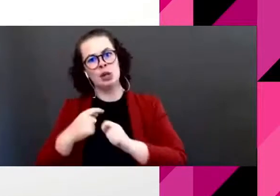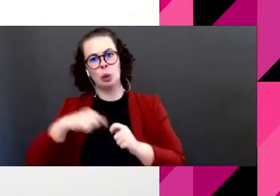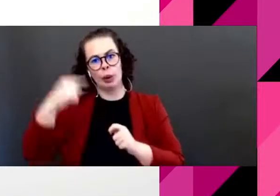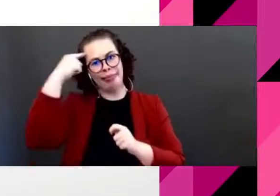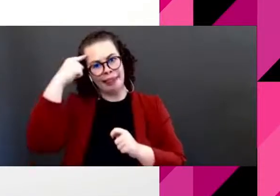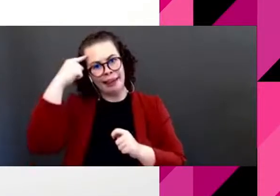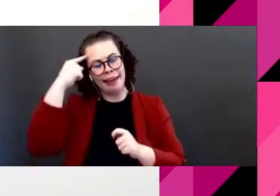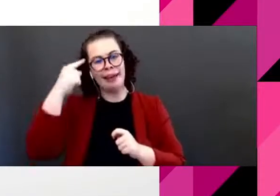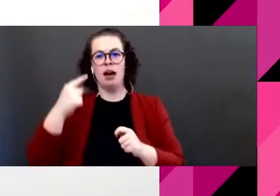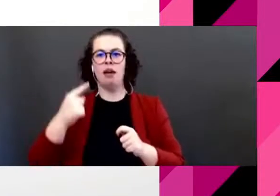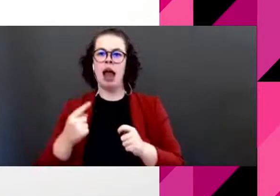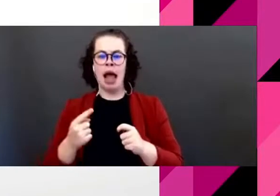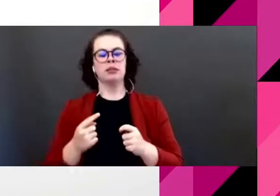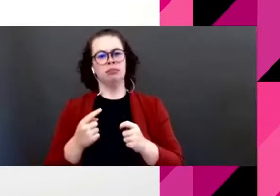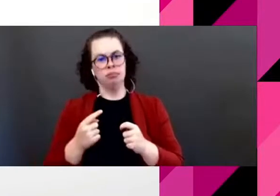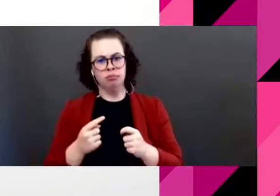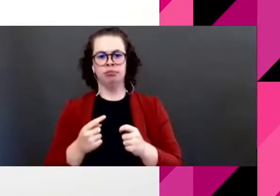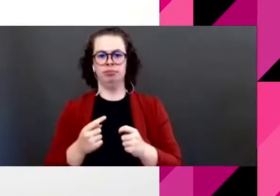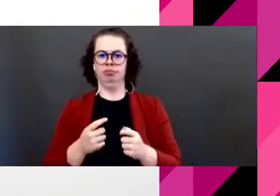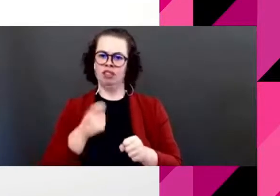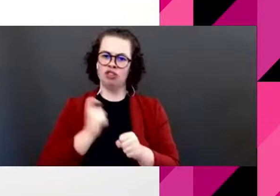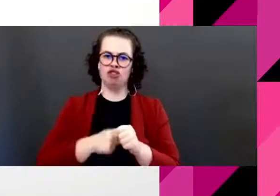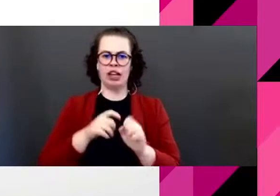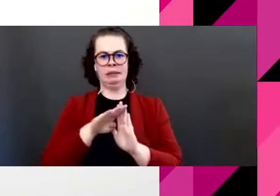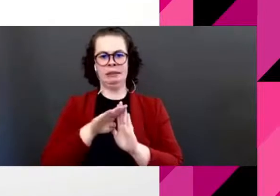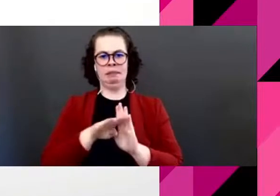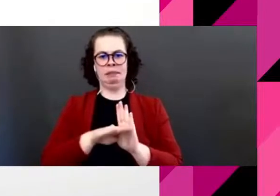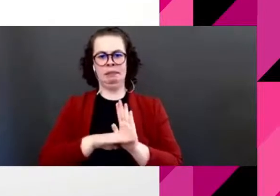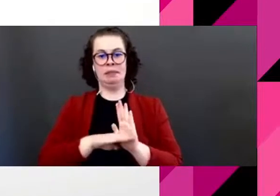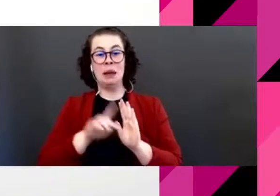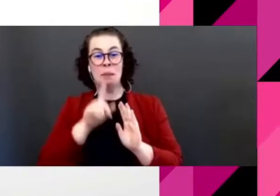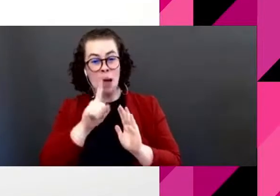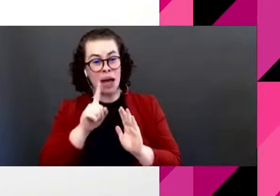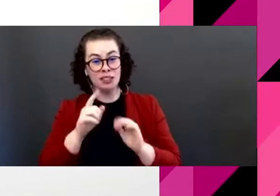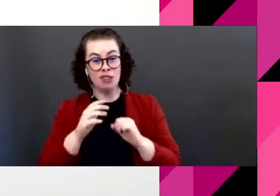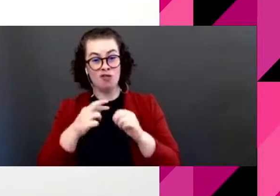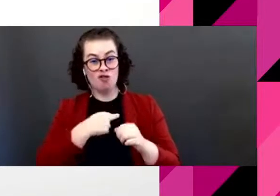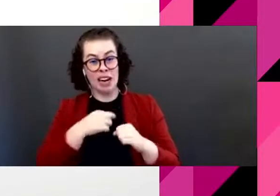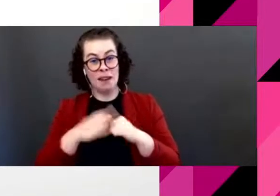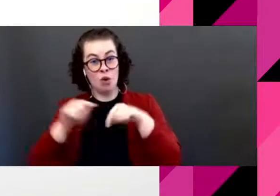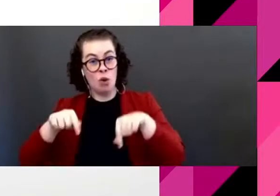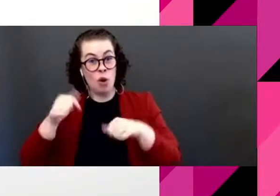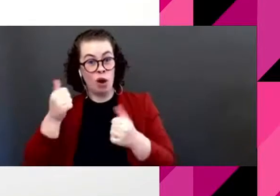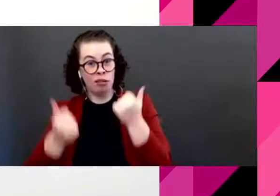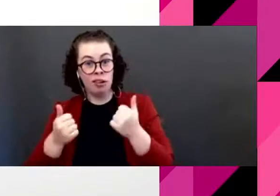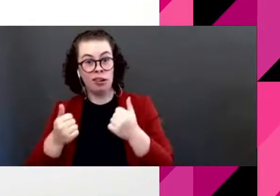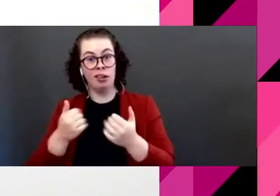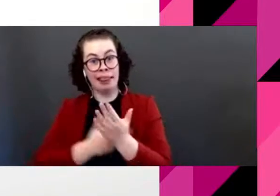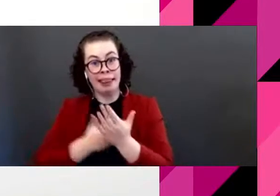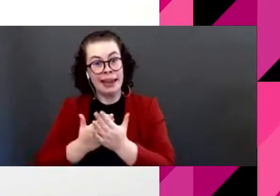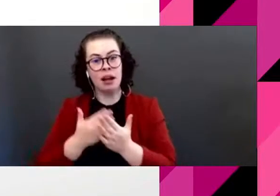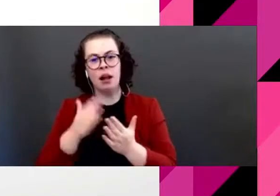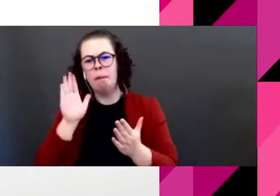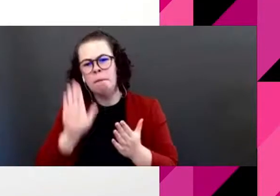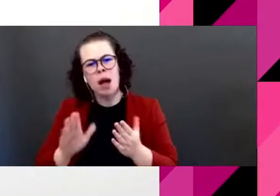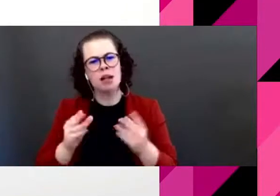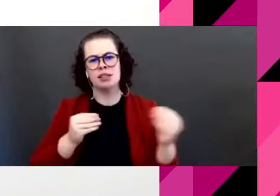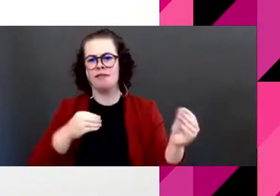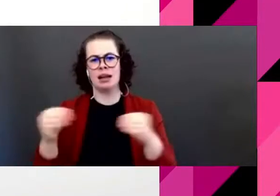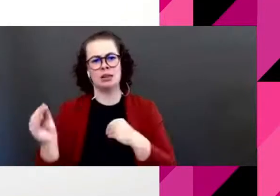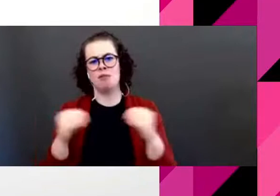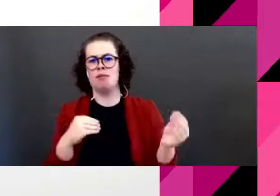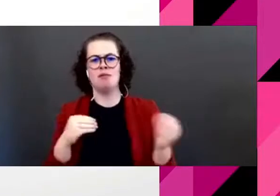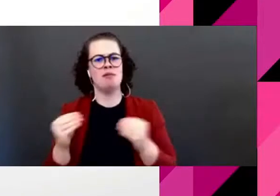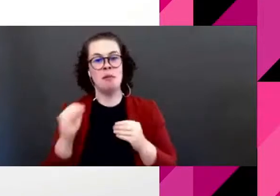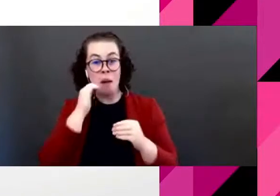this case, the flexibility needs to be very broad, and we need to apply and understand, for instance,